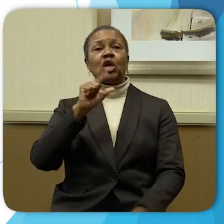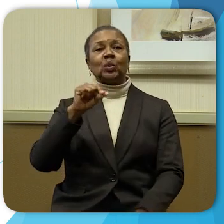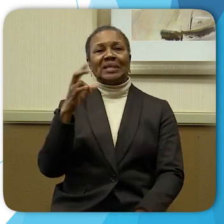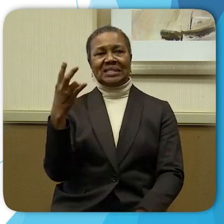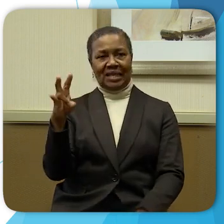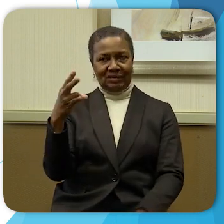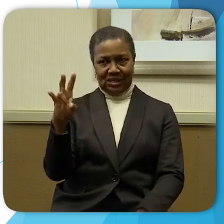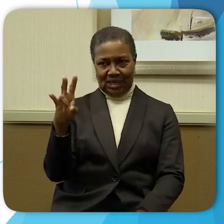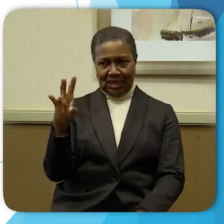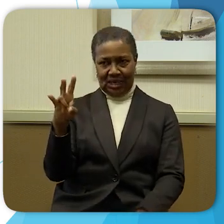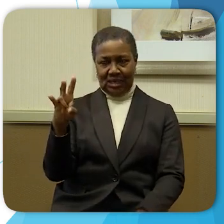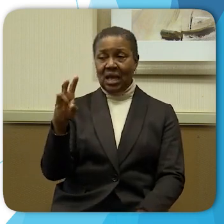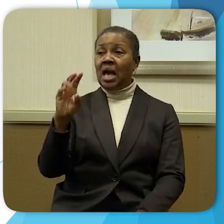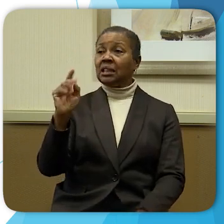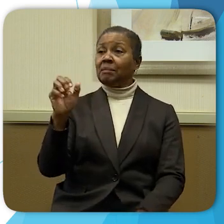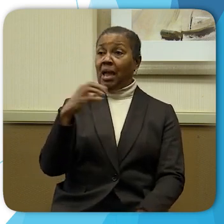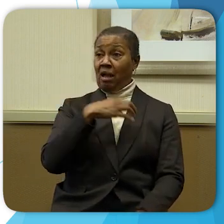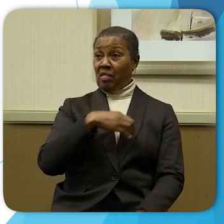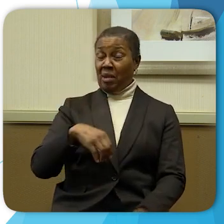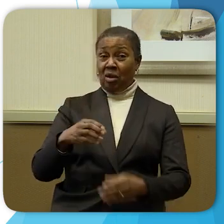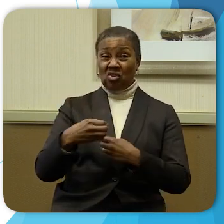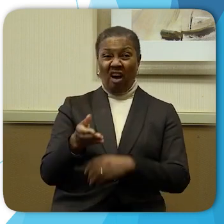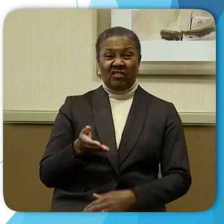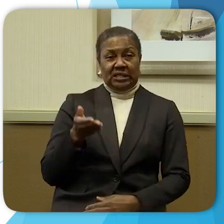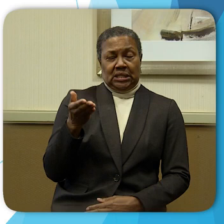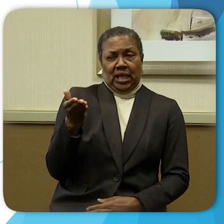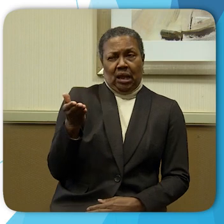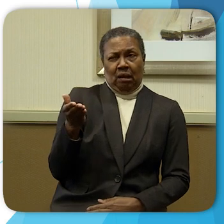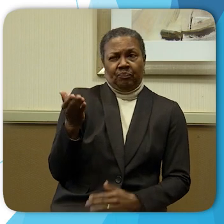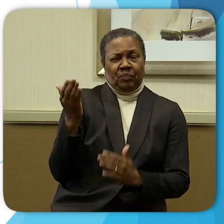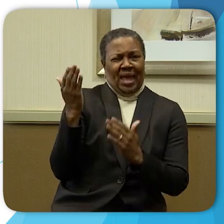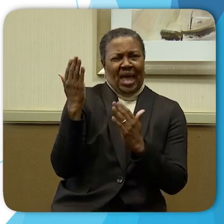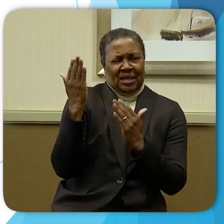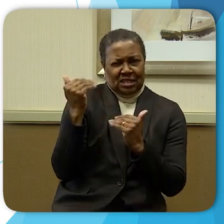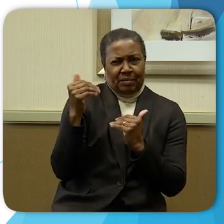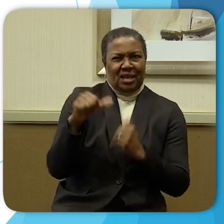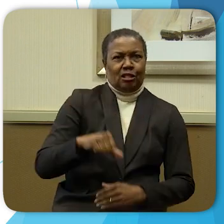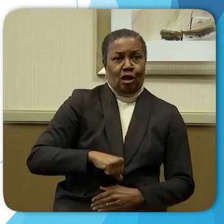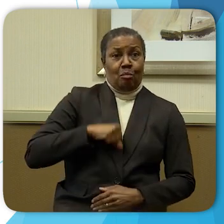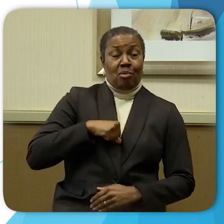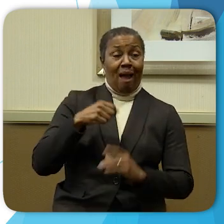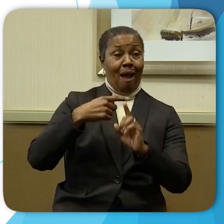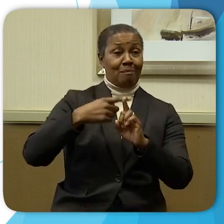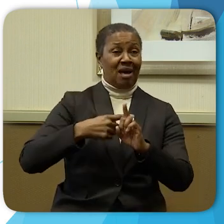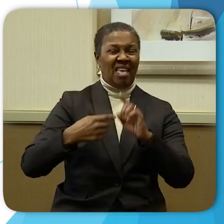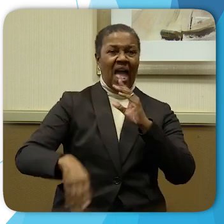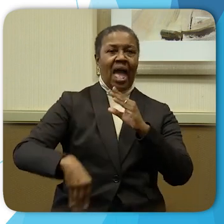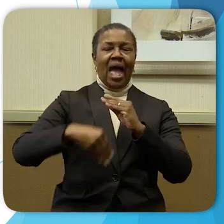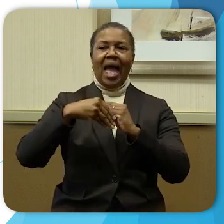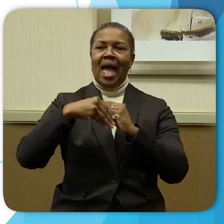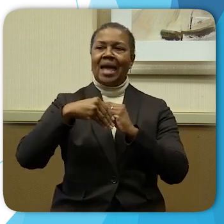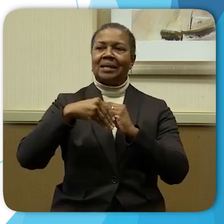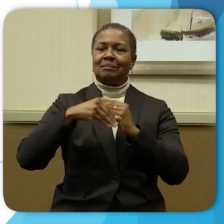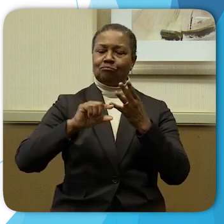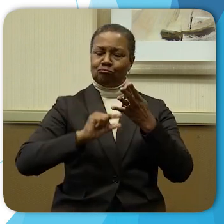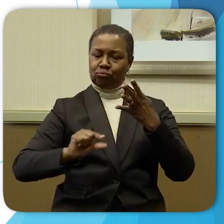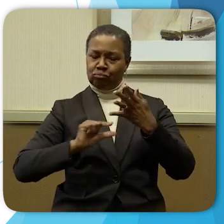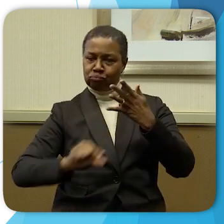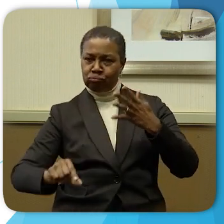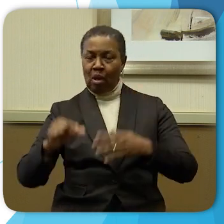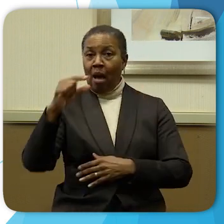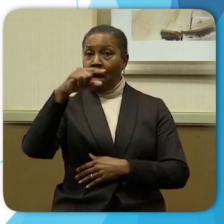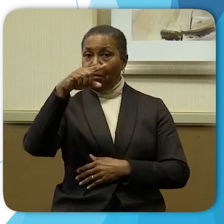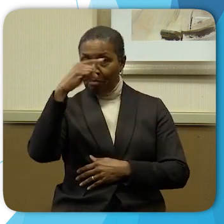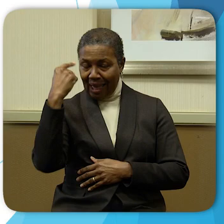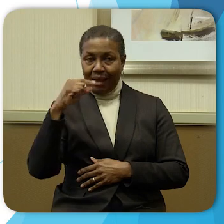mayor's office there, in anticipation of their Pride Month, added a black and brown stripe to really call out